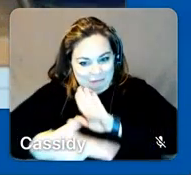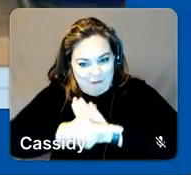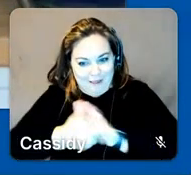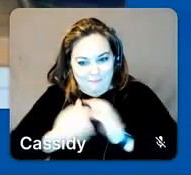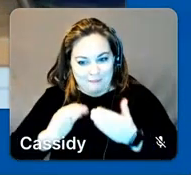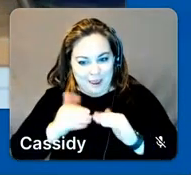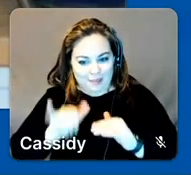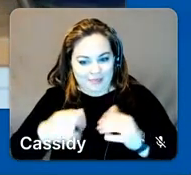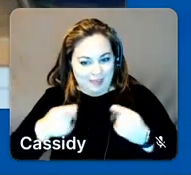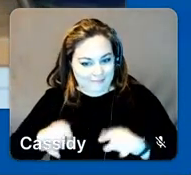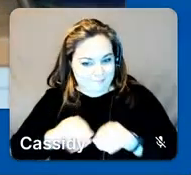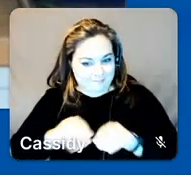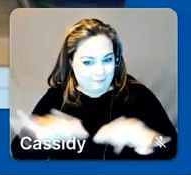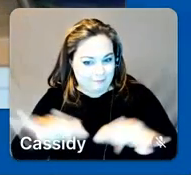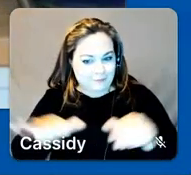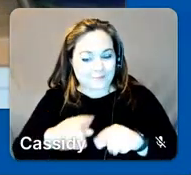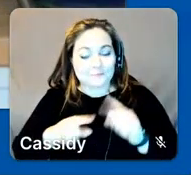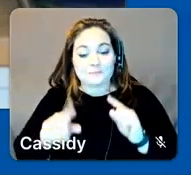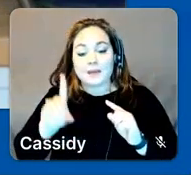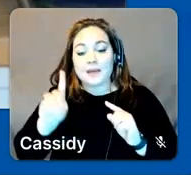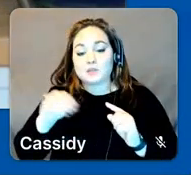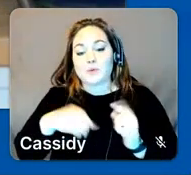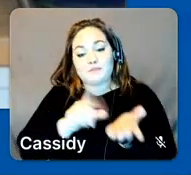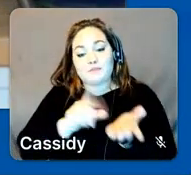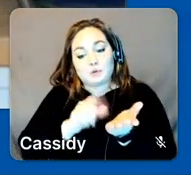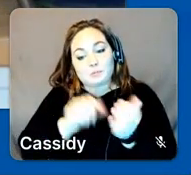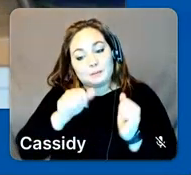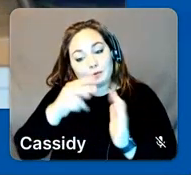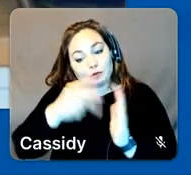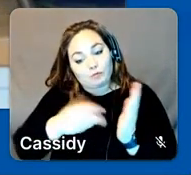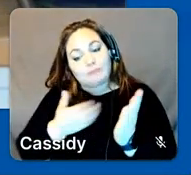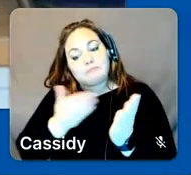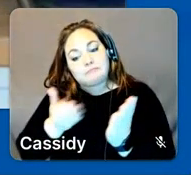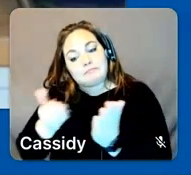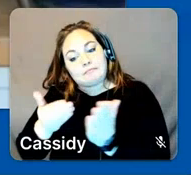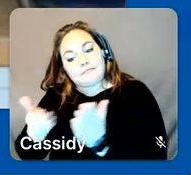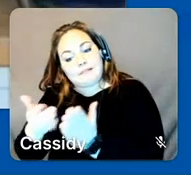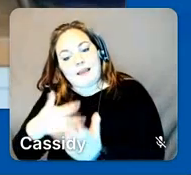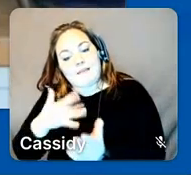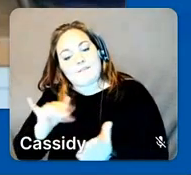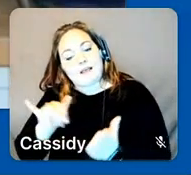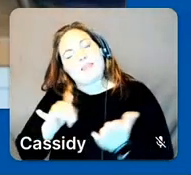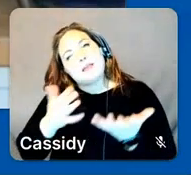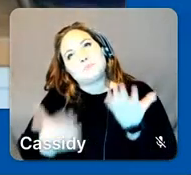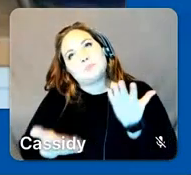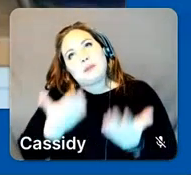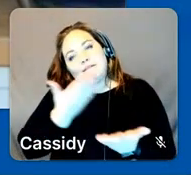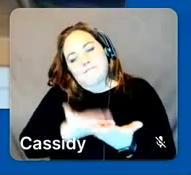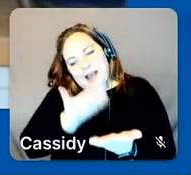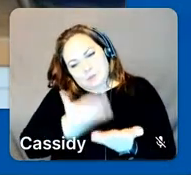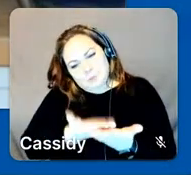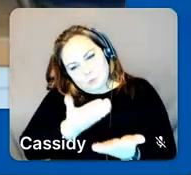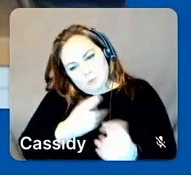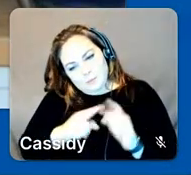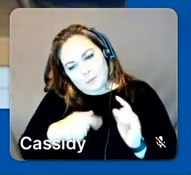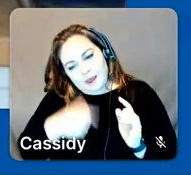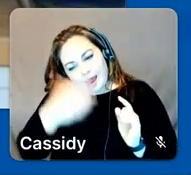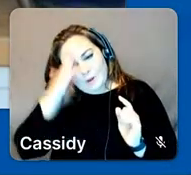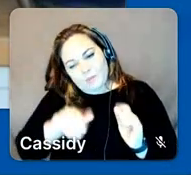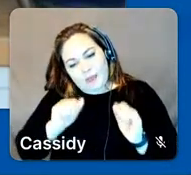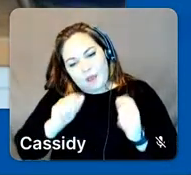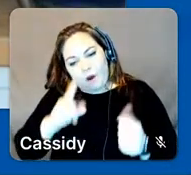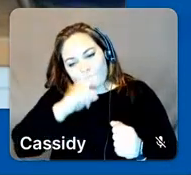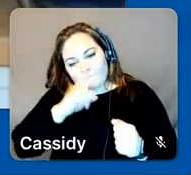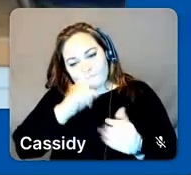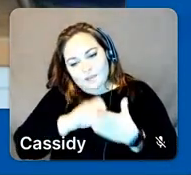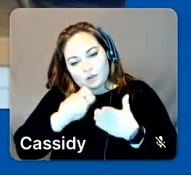So yeah. And I, you know, I had the newspapers to look back on, so I felt like it was pretty credible. But I know all fiction writers find this,